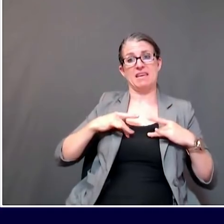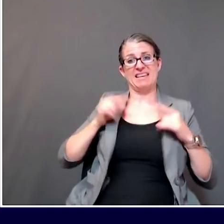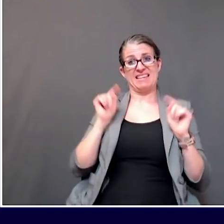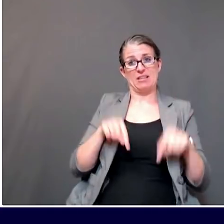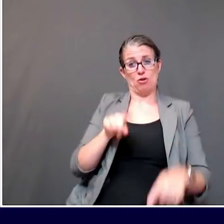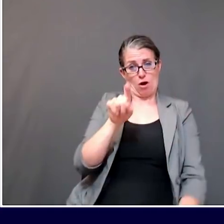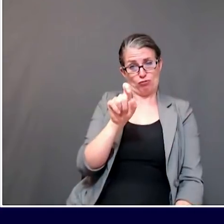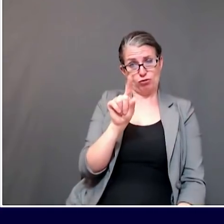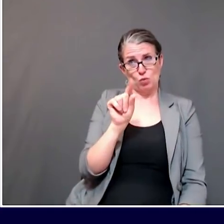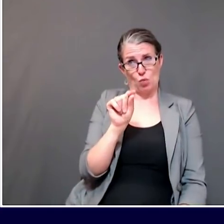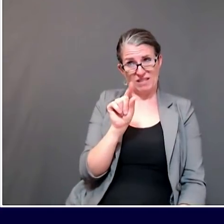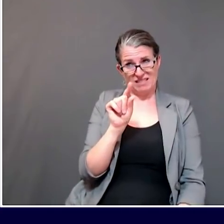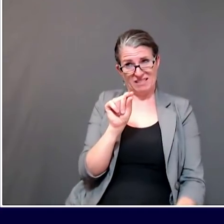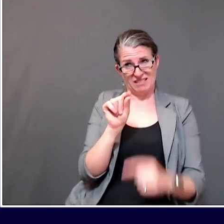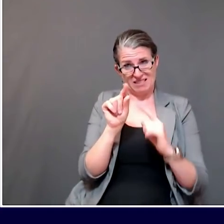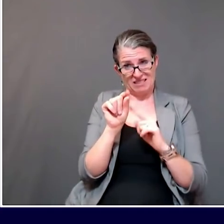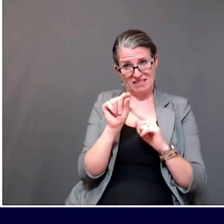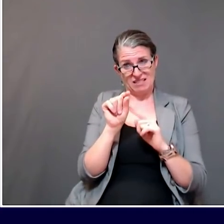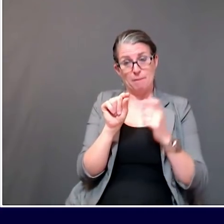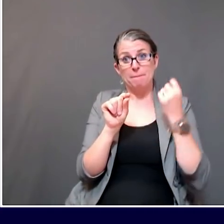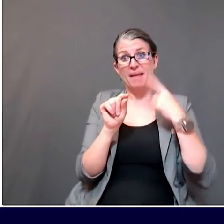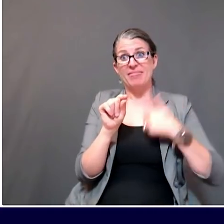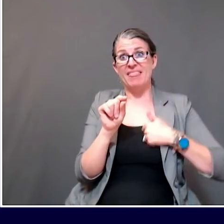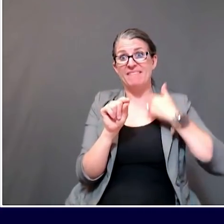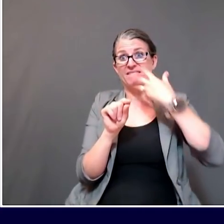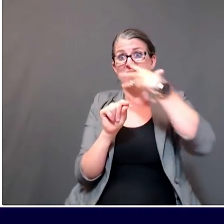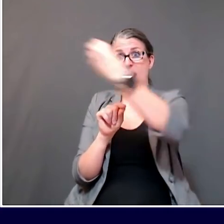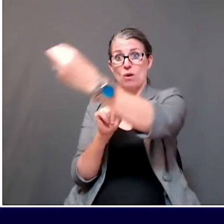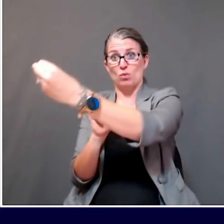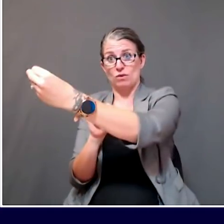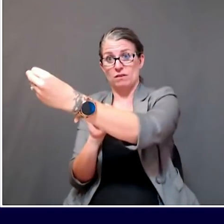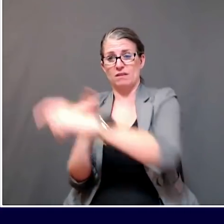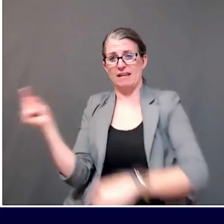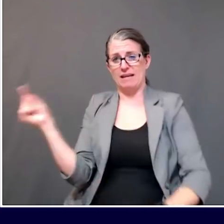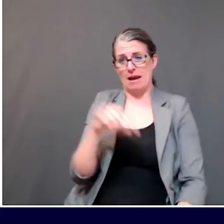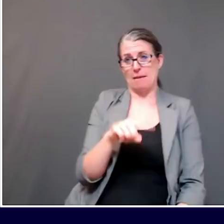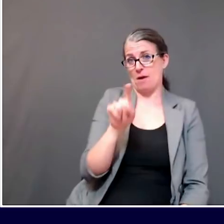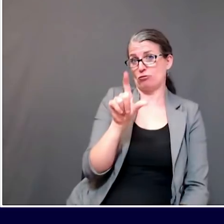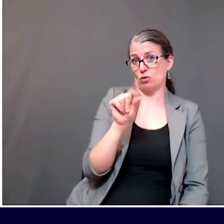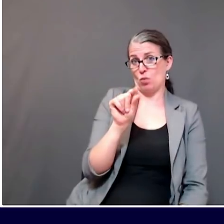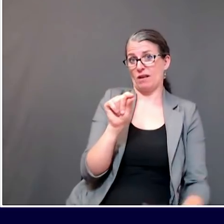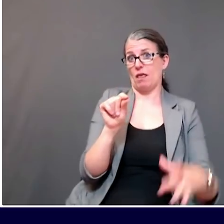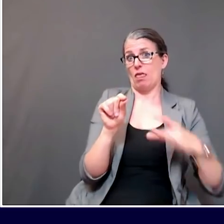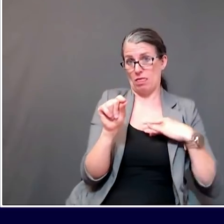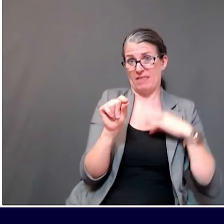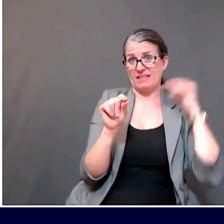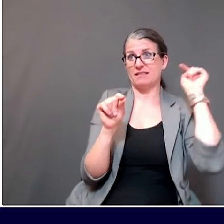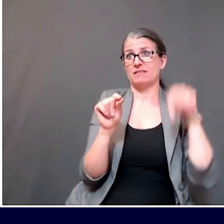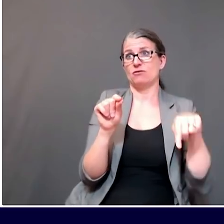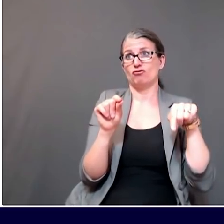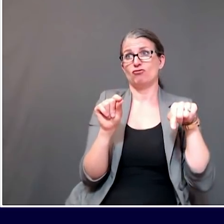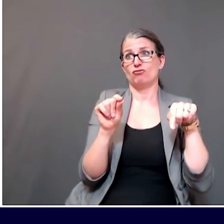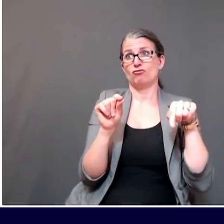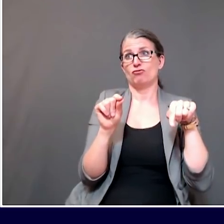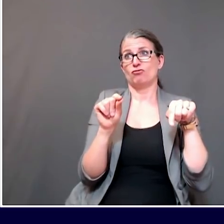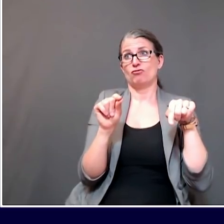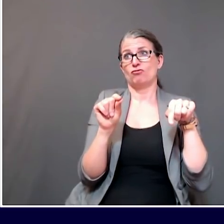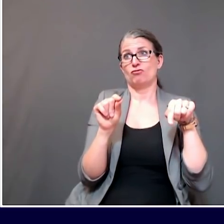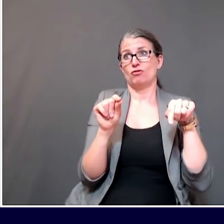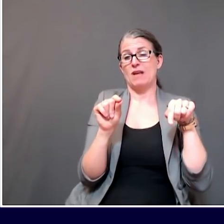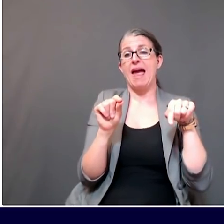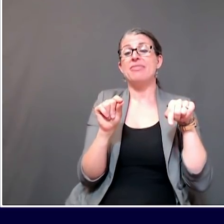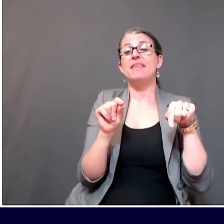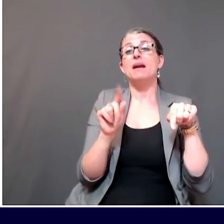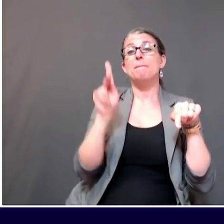out-of-state residents, have tested positive in Maine. 57 Mainers have tested positive elsewhere. But then you said